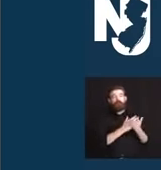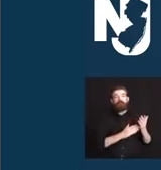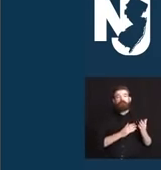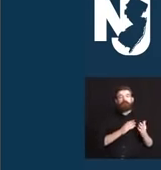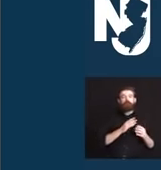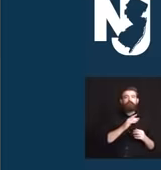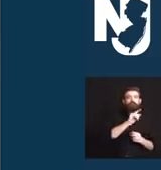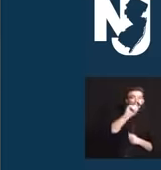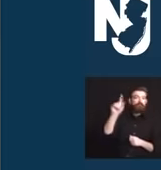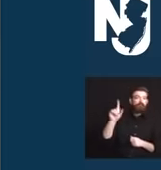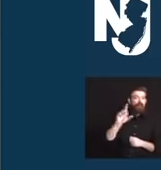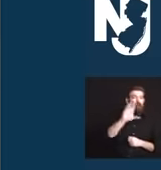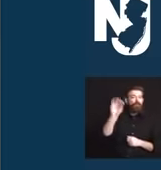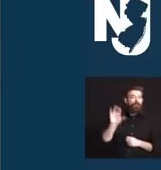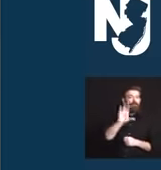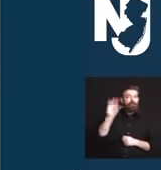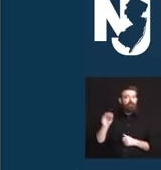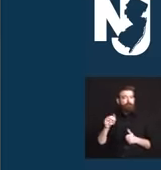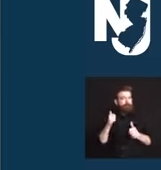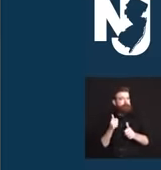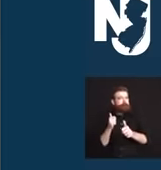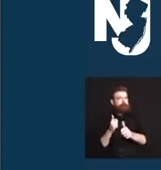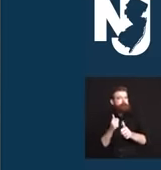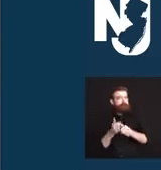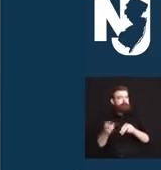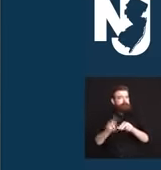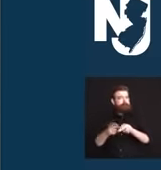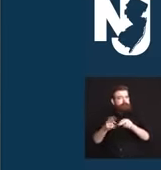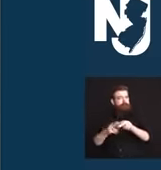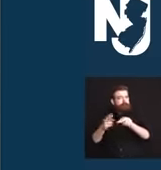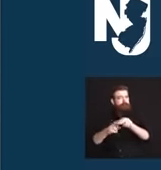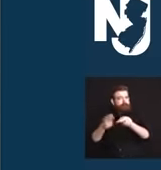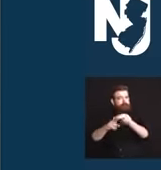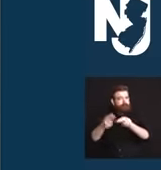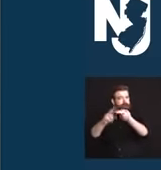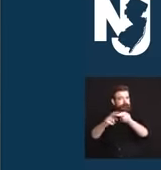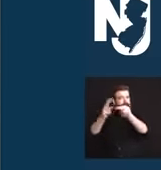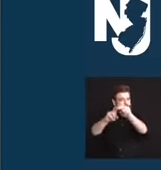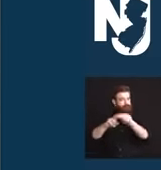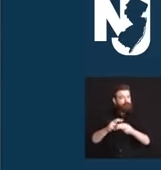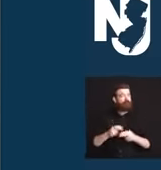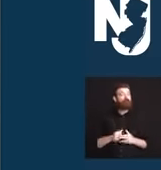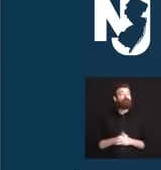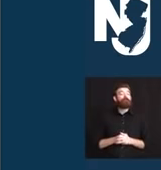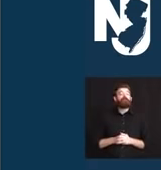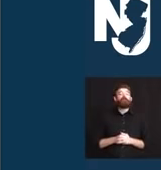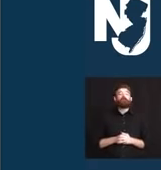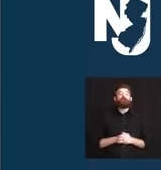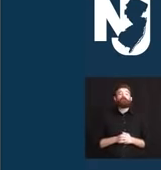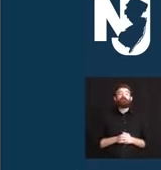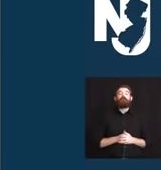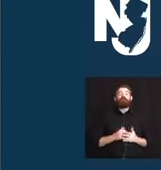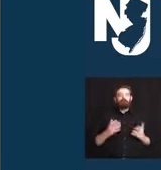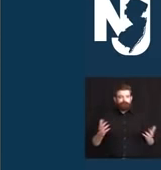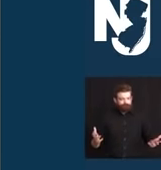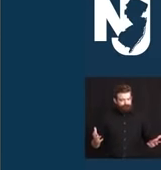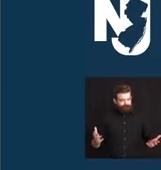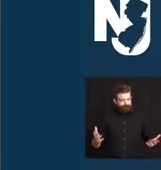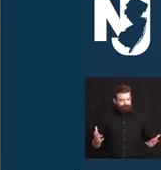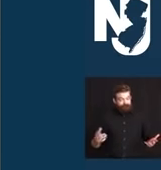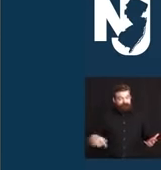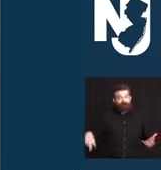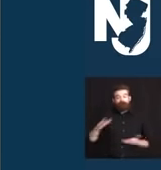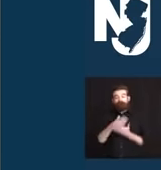contacts who refused to cooperate with our contact tracers. And while more than half of those our contact tracers get in touch with